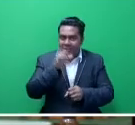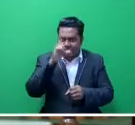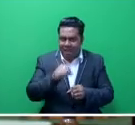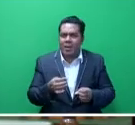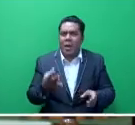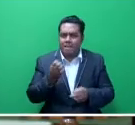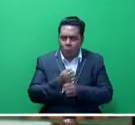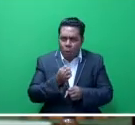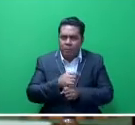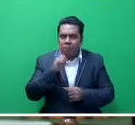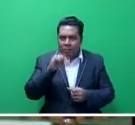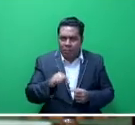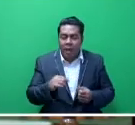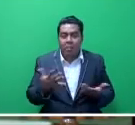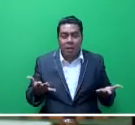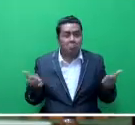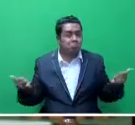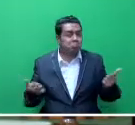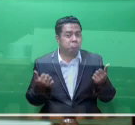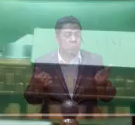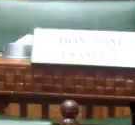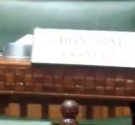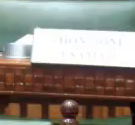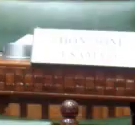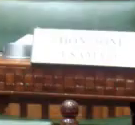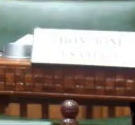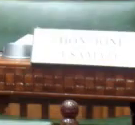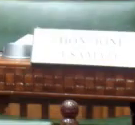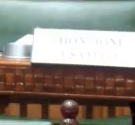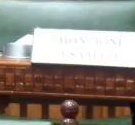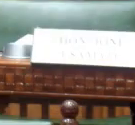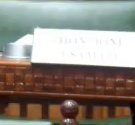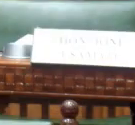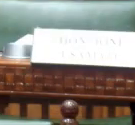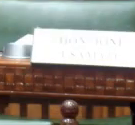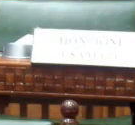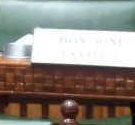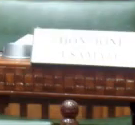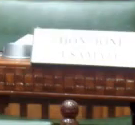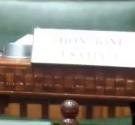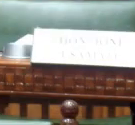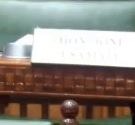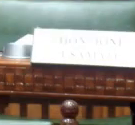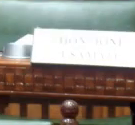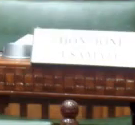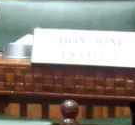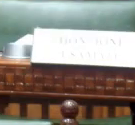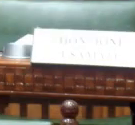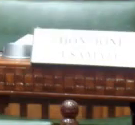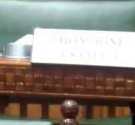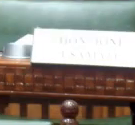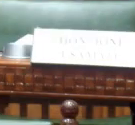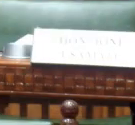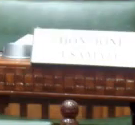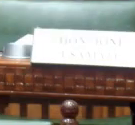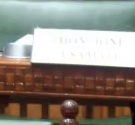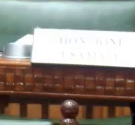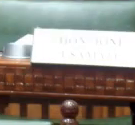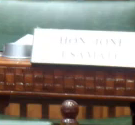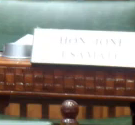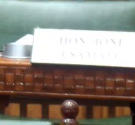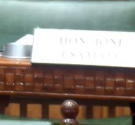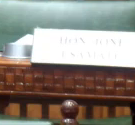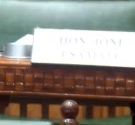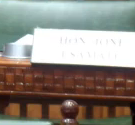employed. Those most marginalized can again provide for their families. We can fill our hotels, open our schools, we can